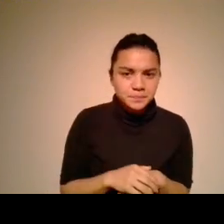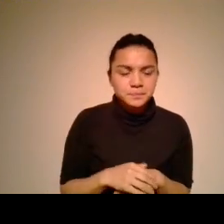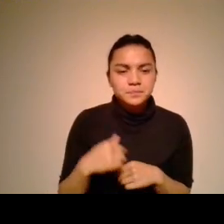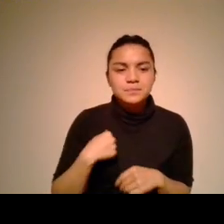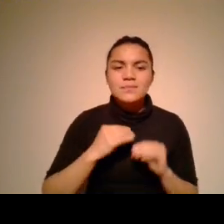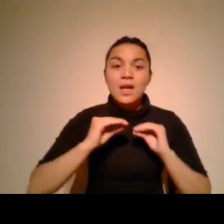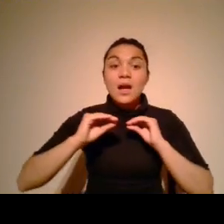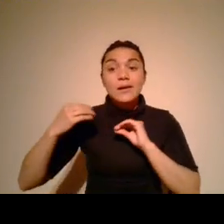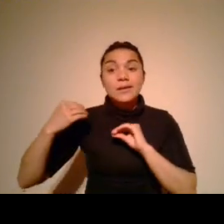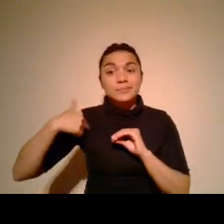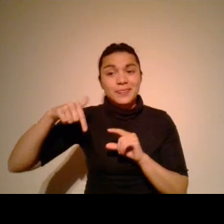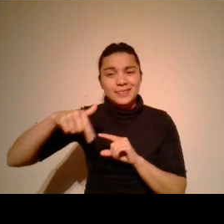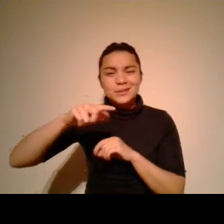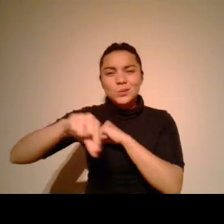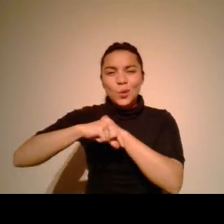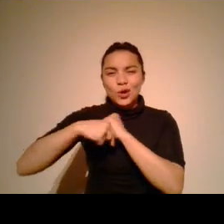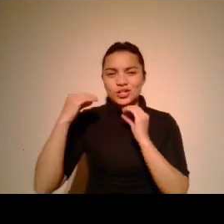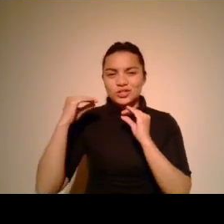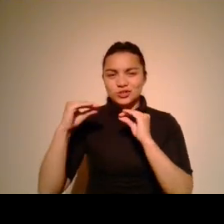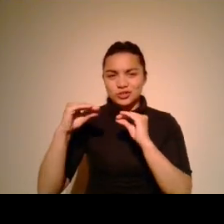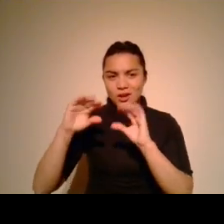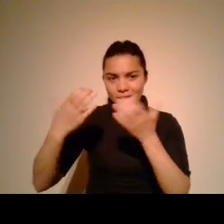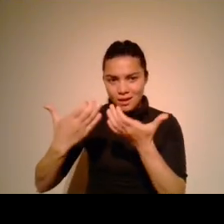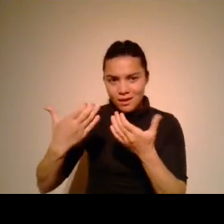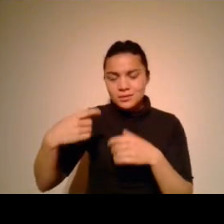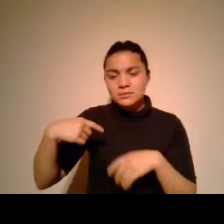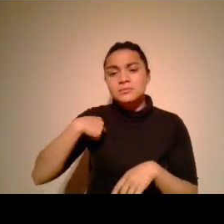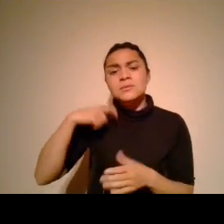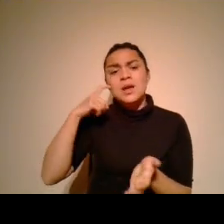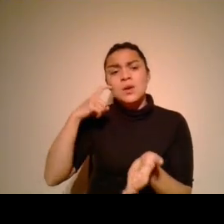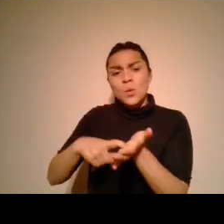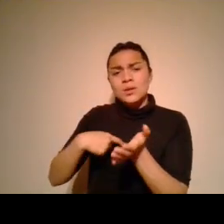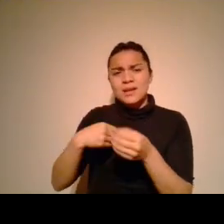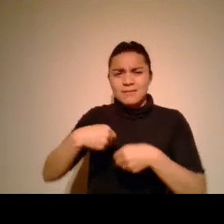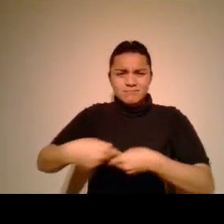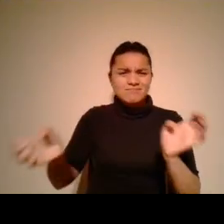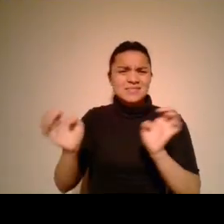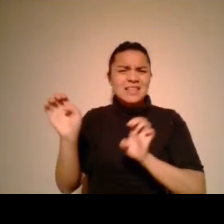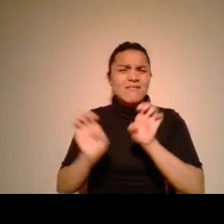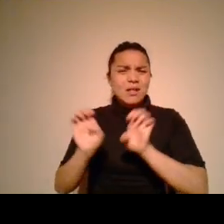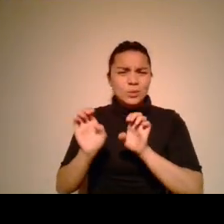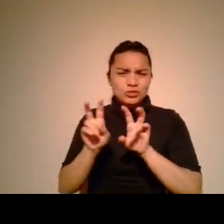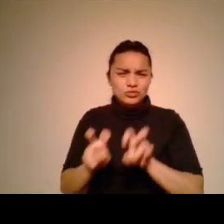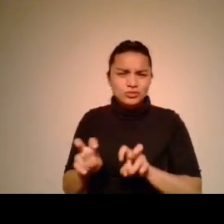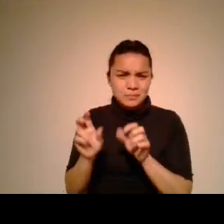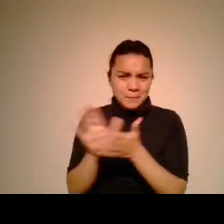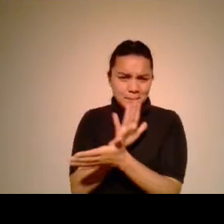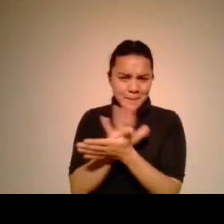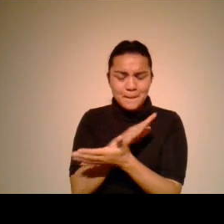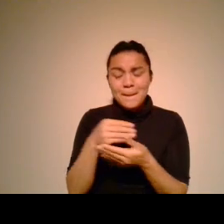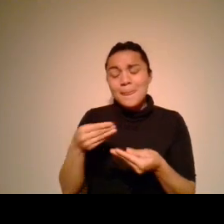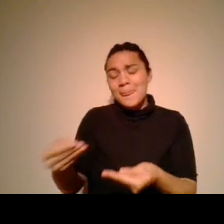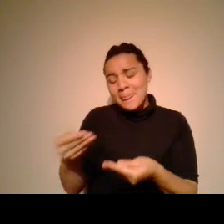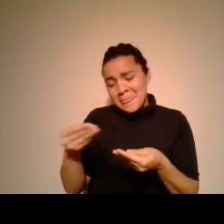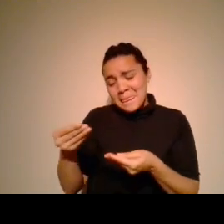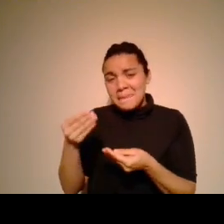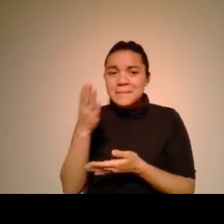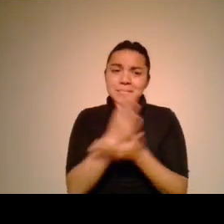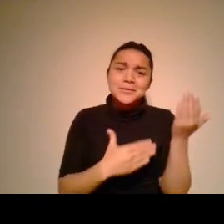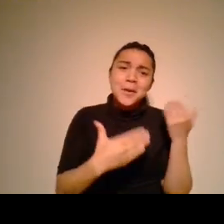quarter. I just read my teaching evals last week, and as always, I have some good ones and some bad